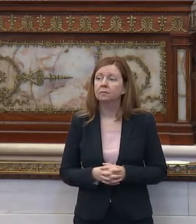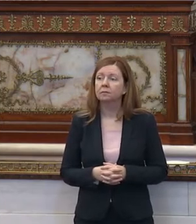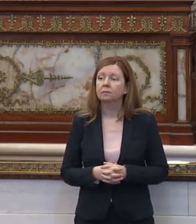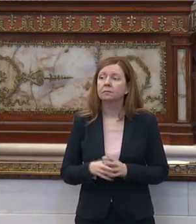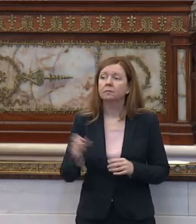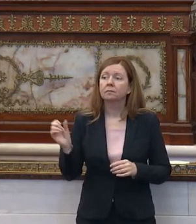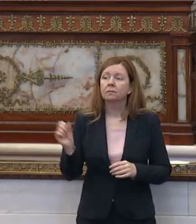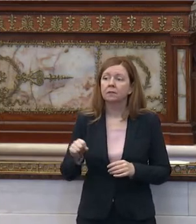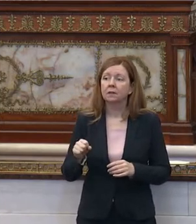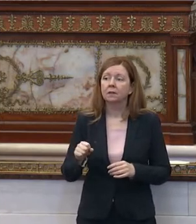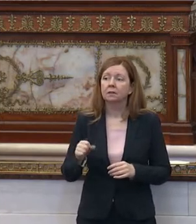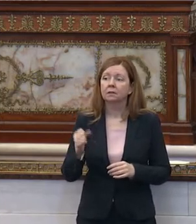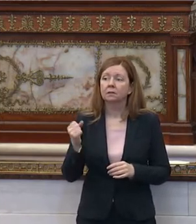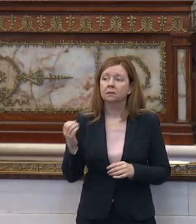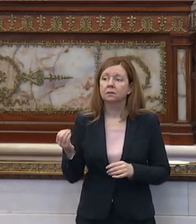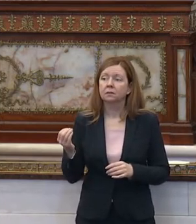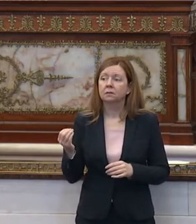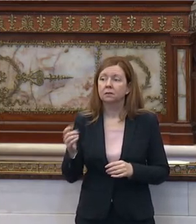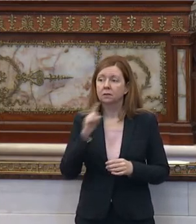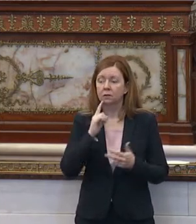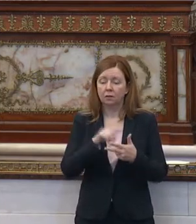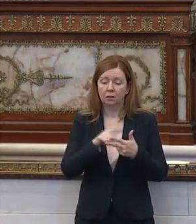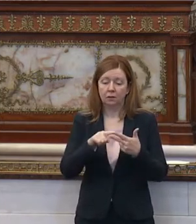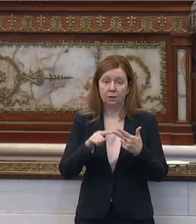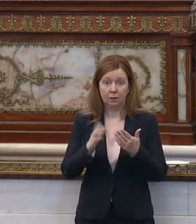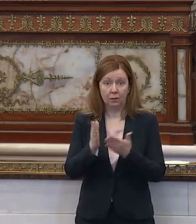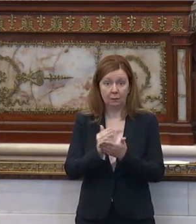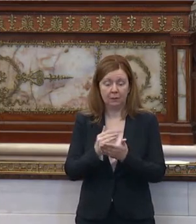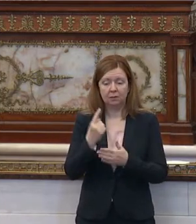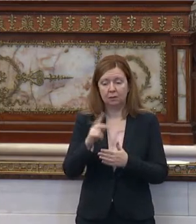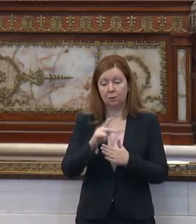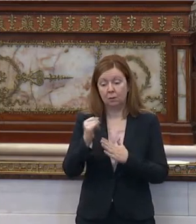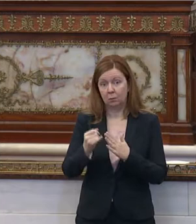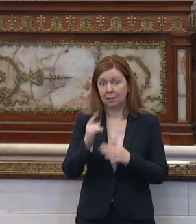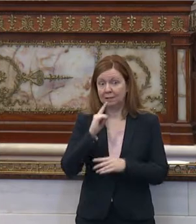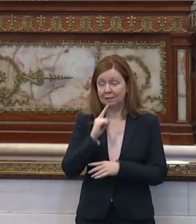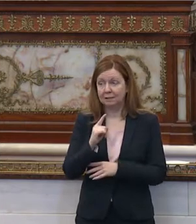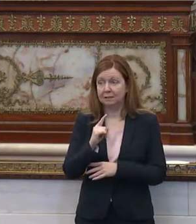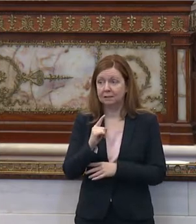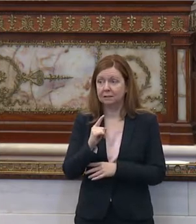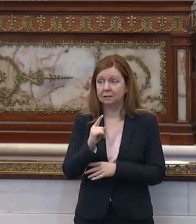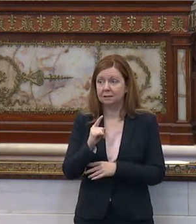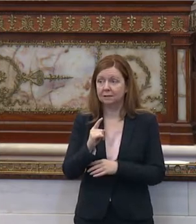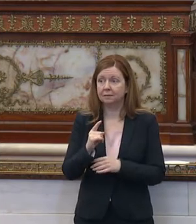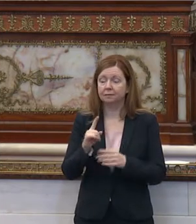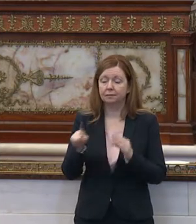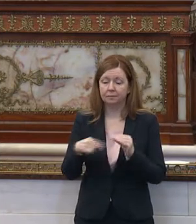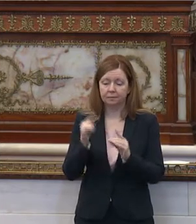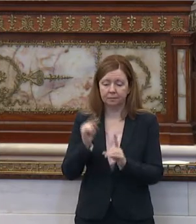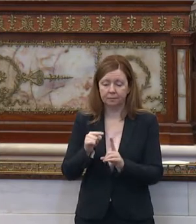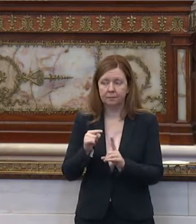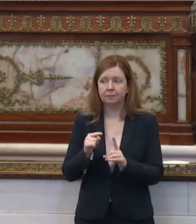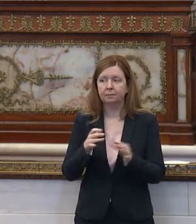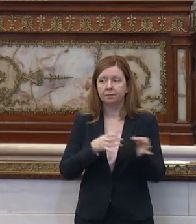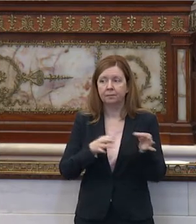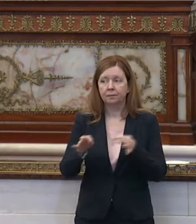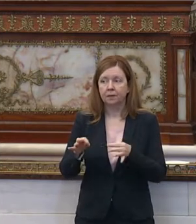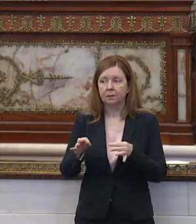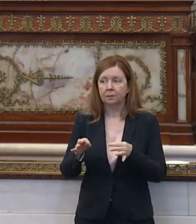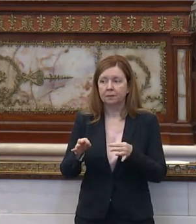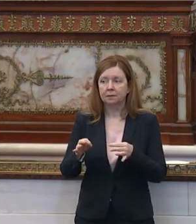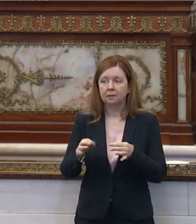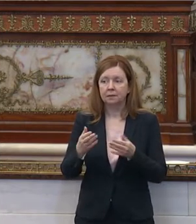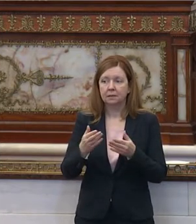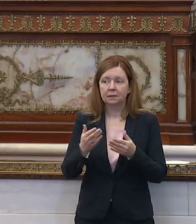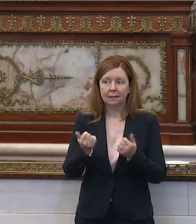Yes, Dan. So there are three projects. One project is regards replacing piping